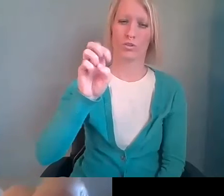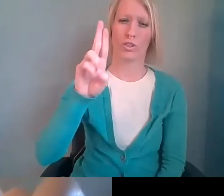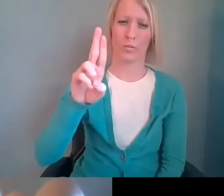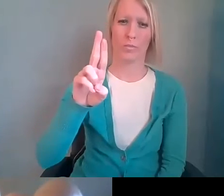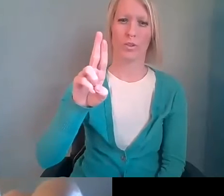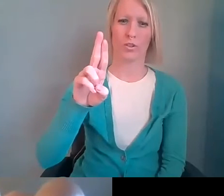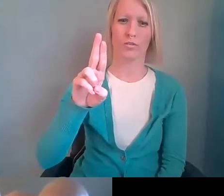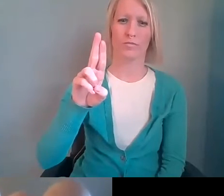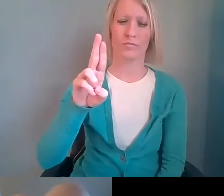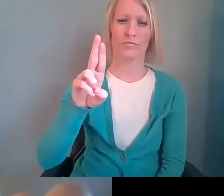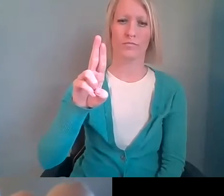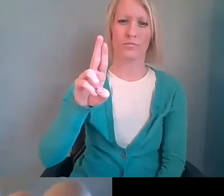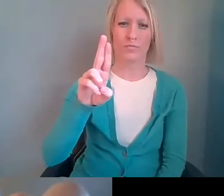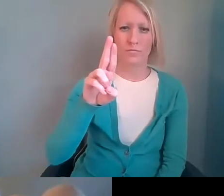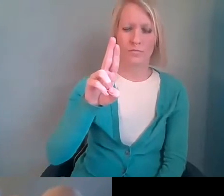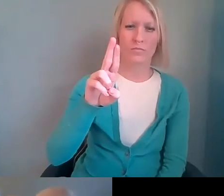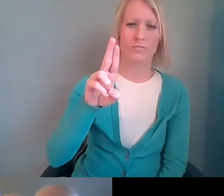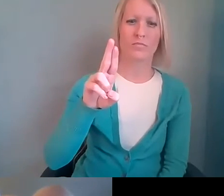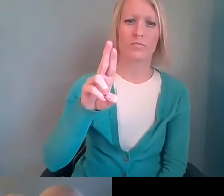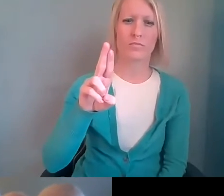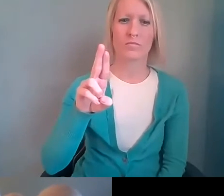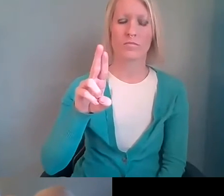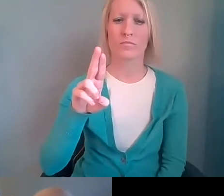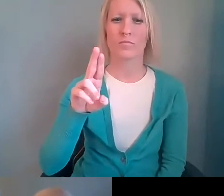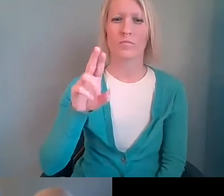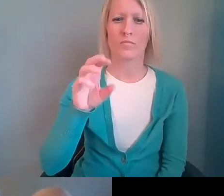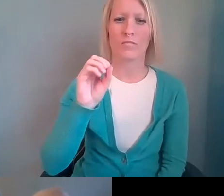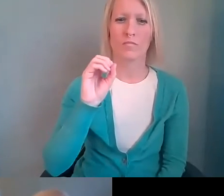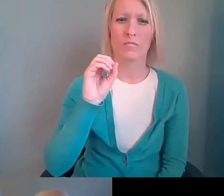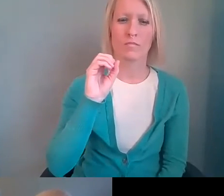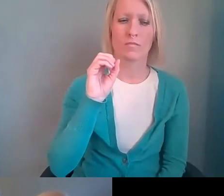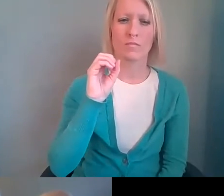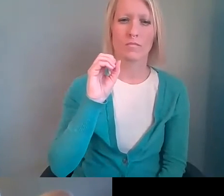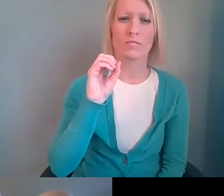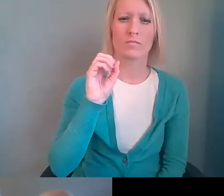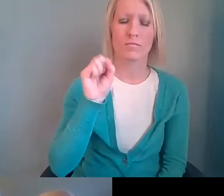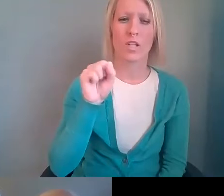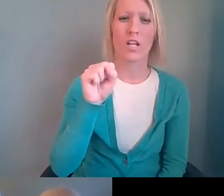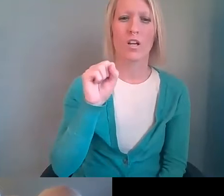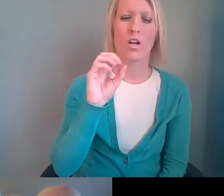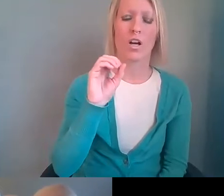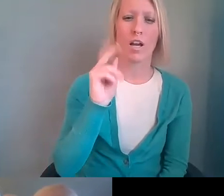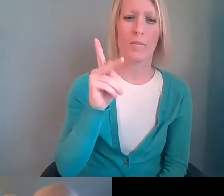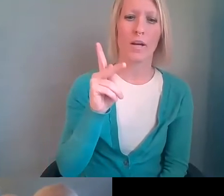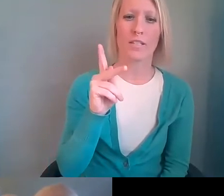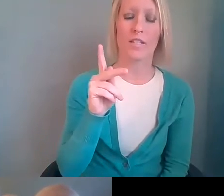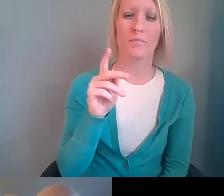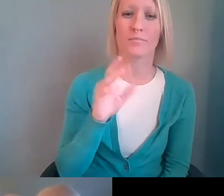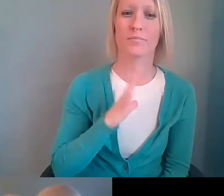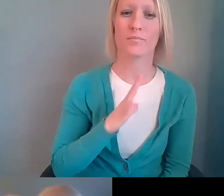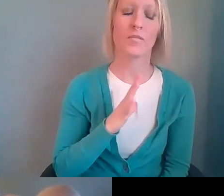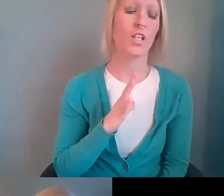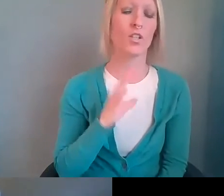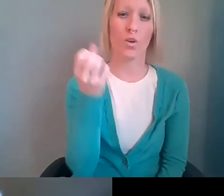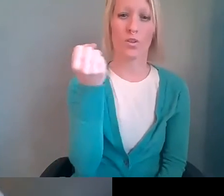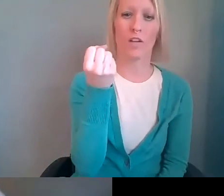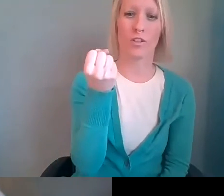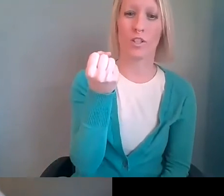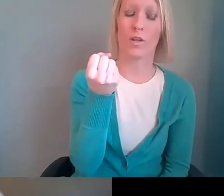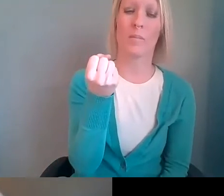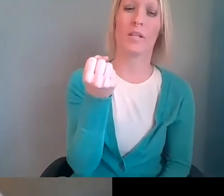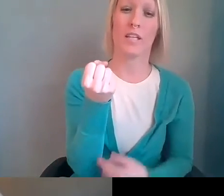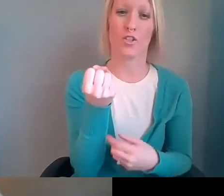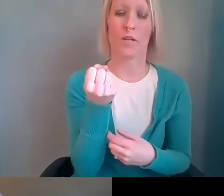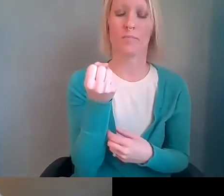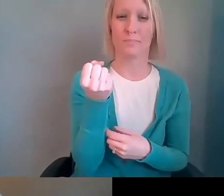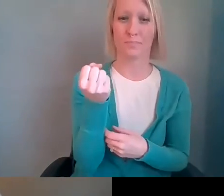here. And if I screw this thing, it moves that plunger. See it move? Hey, Monty. Okay. Yes. Hold on